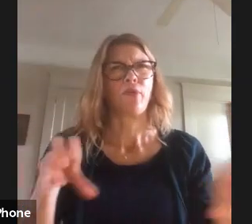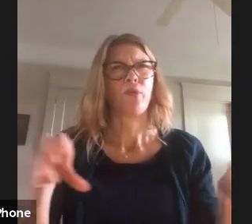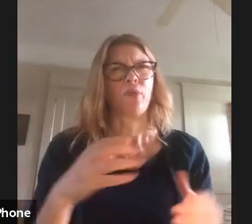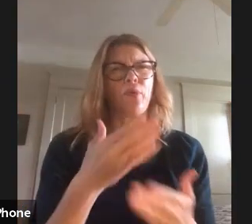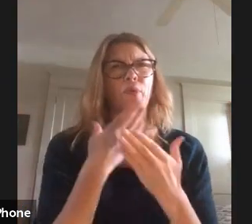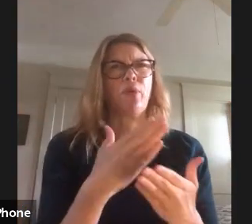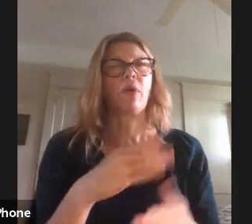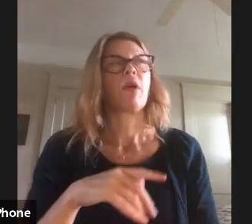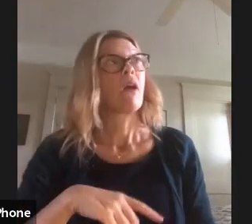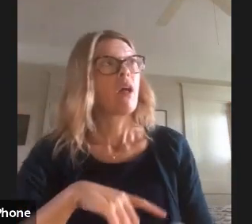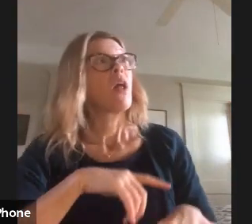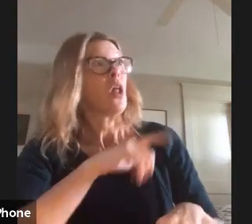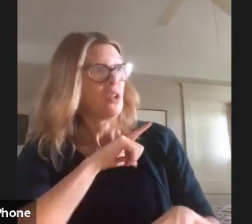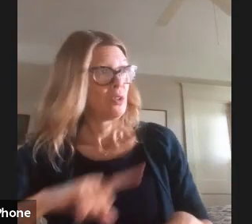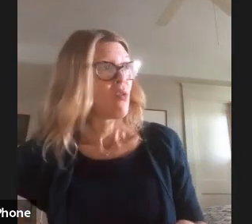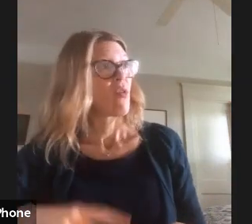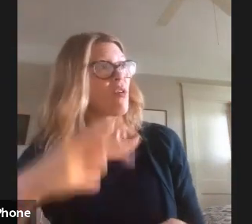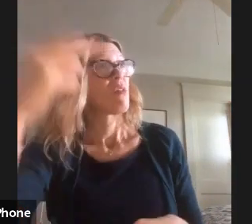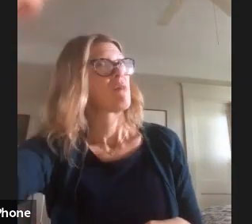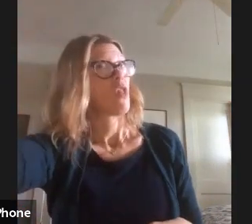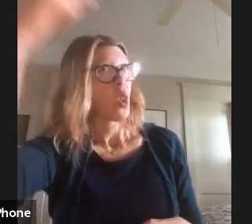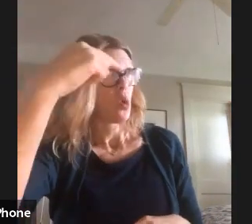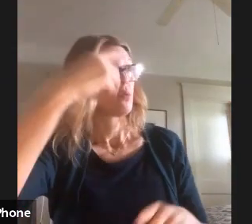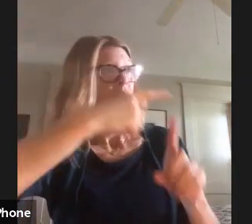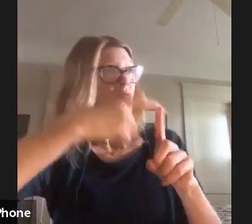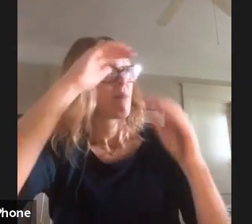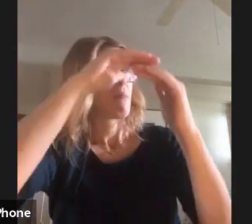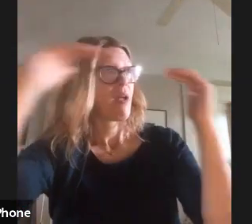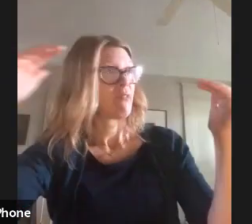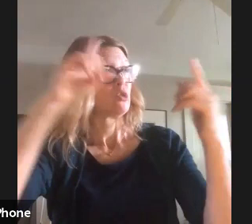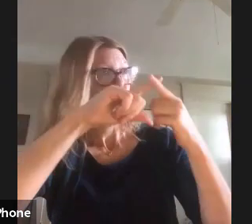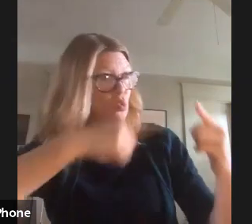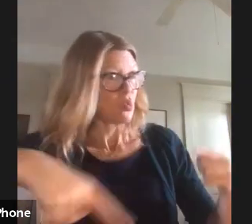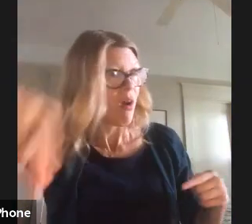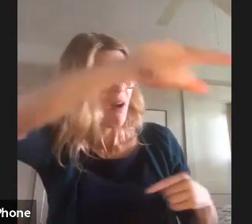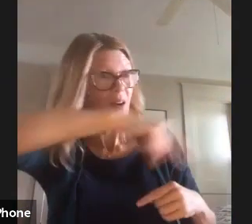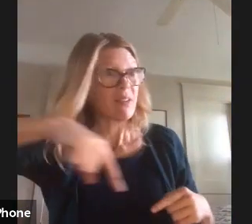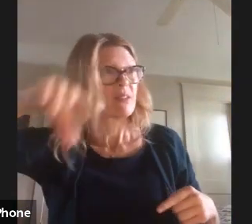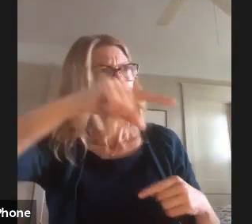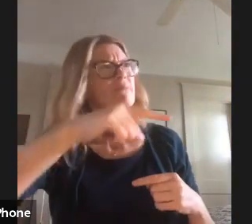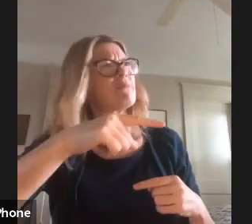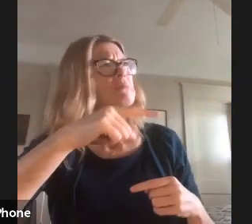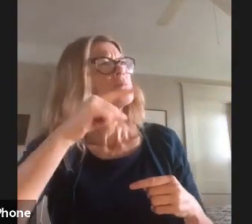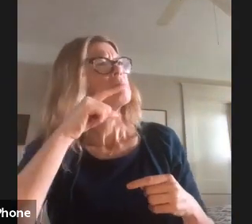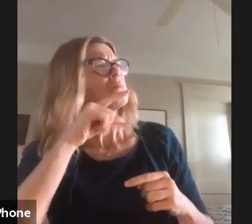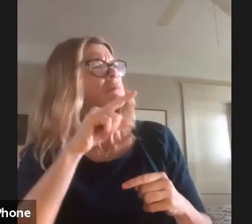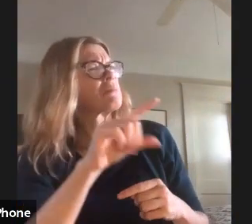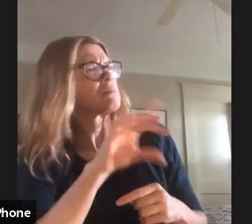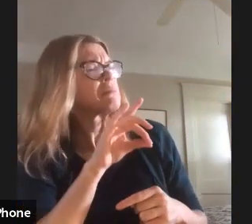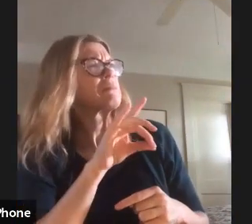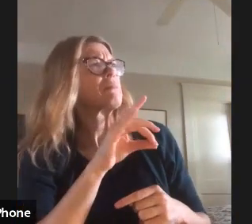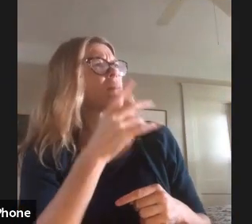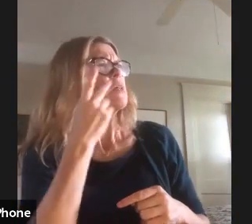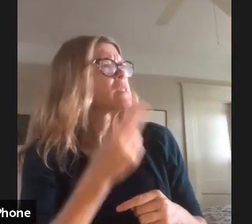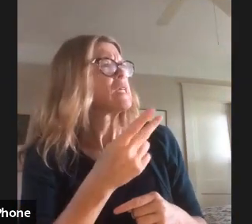The Lord looks down from heaven upon us all, to see if there is any who is wise, if there is